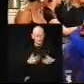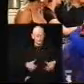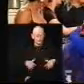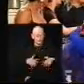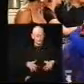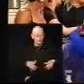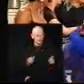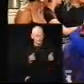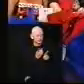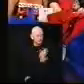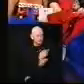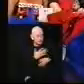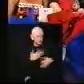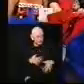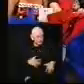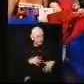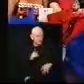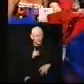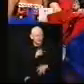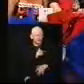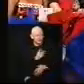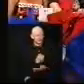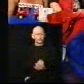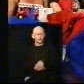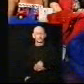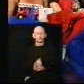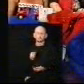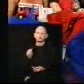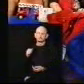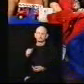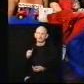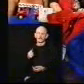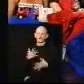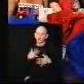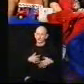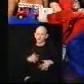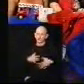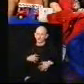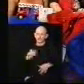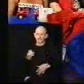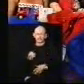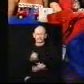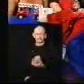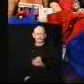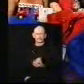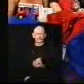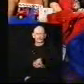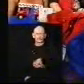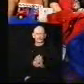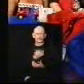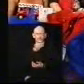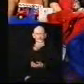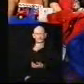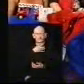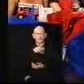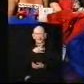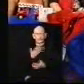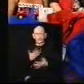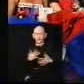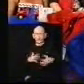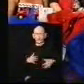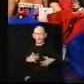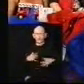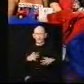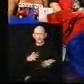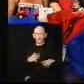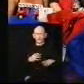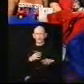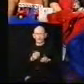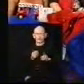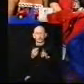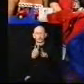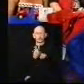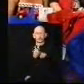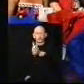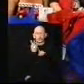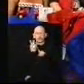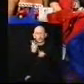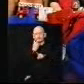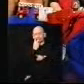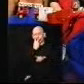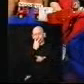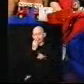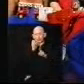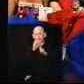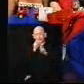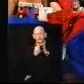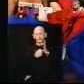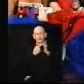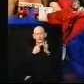changes We have costume people And we have We had a few more costumes the preview night And then after the preview night There are a few of